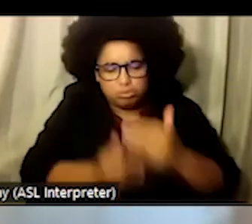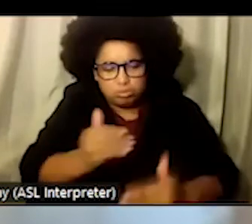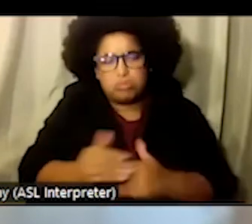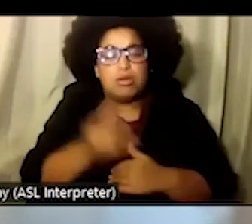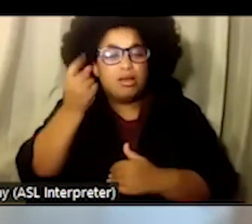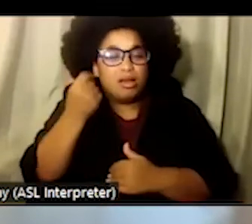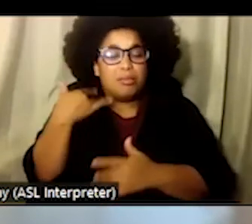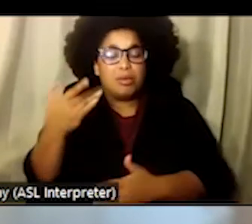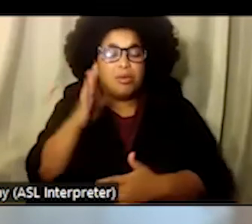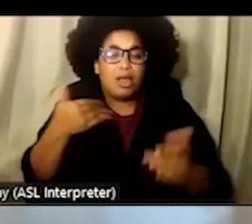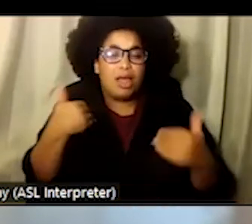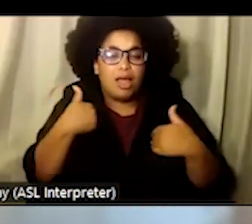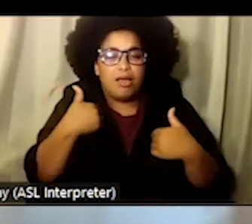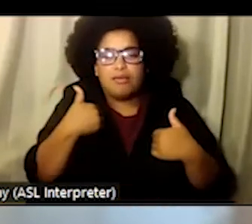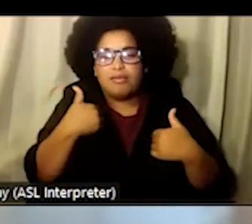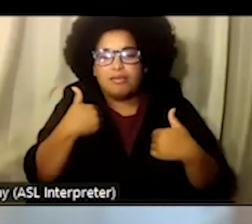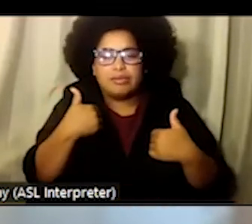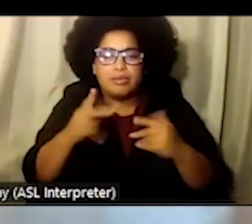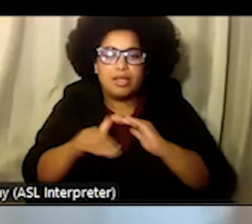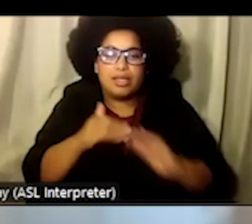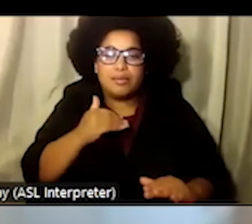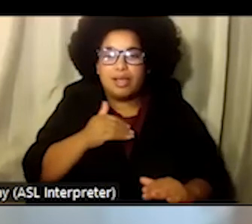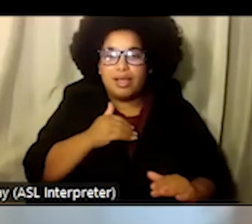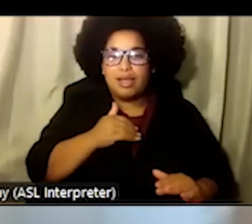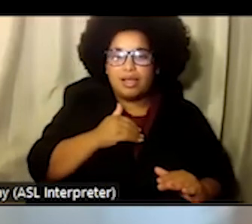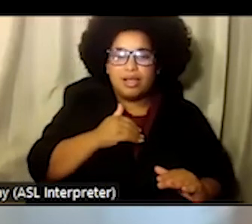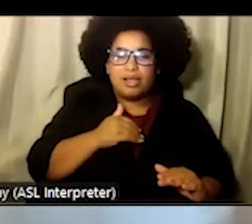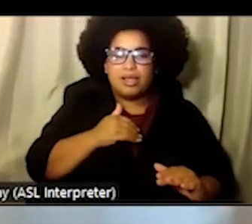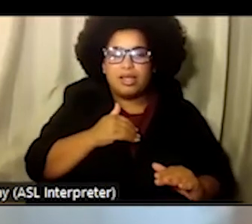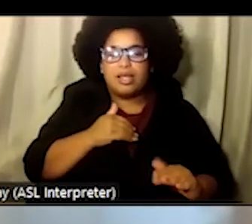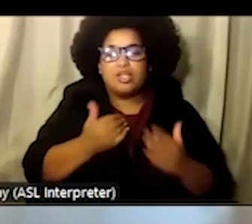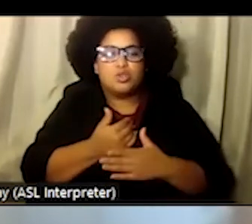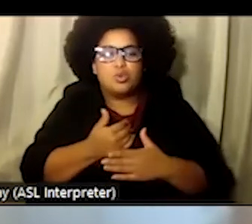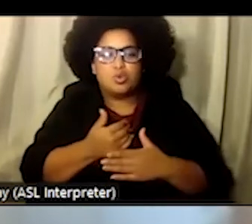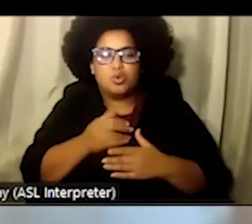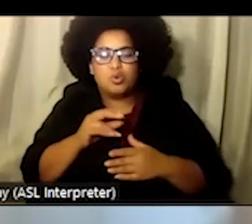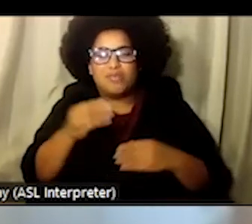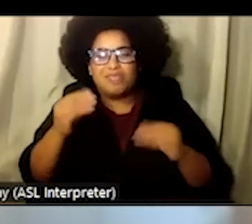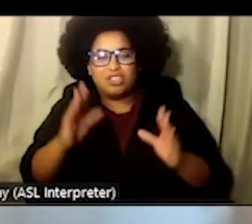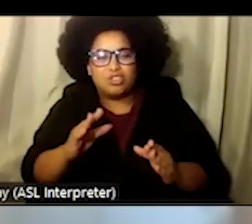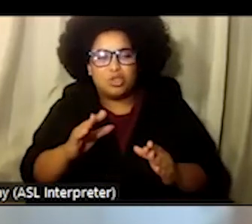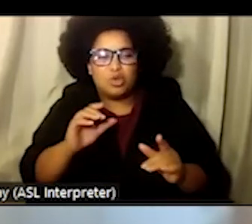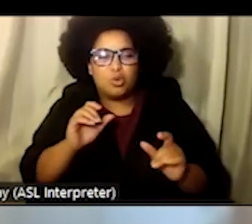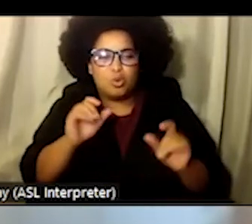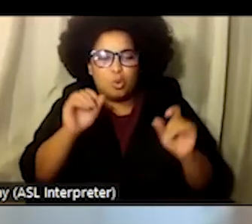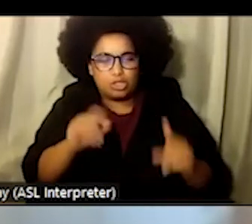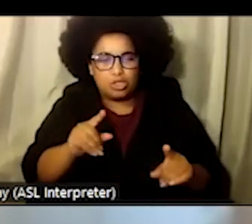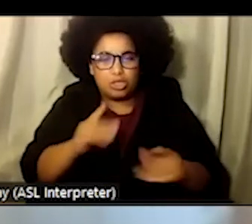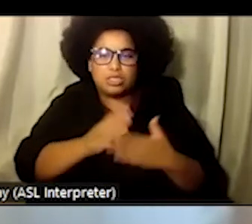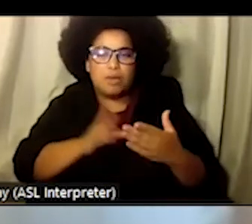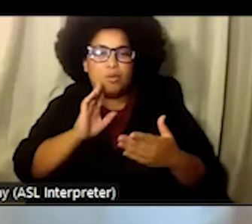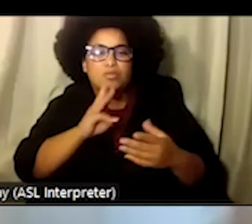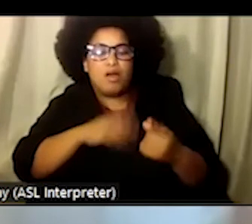usually we'll have people email and send and request a new vendor questionnaire, but sometimes people will talk to their social worker and talk about a service